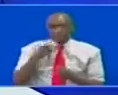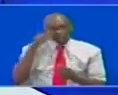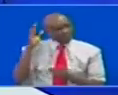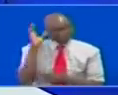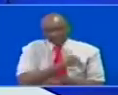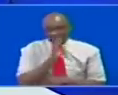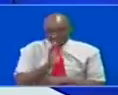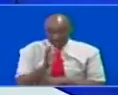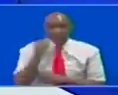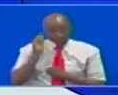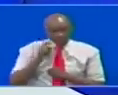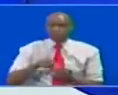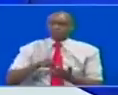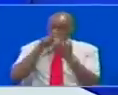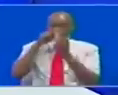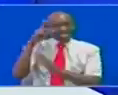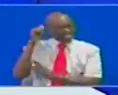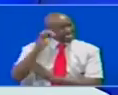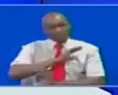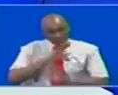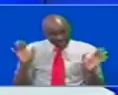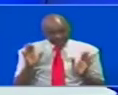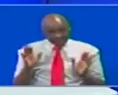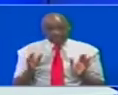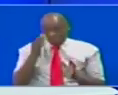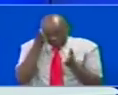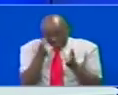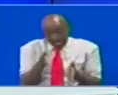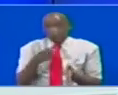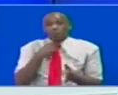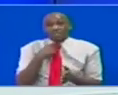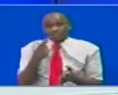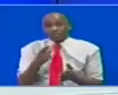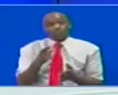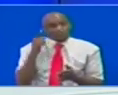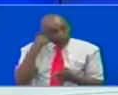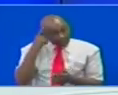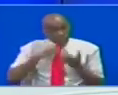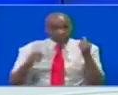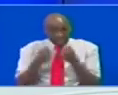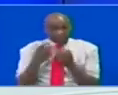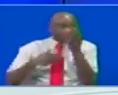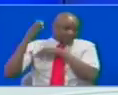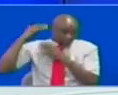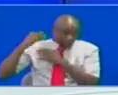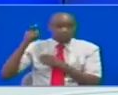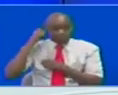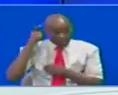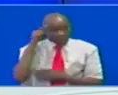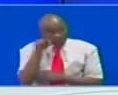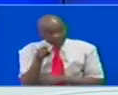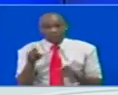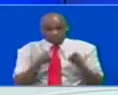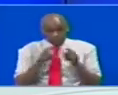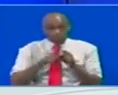want to miss, and it'll be exclusive to KTN News, because right here we like to take a look at what's happened in the past, remind you of that, and of course